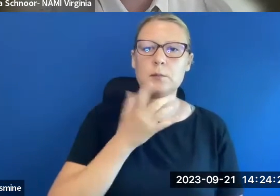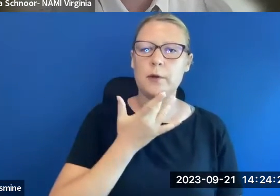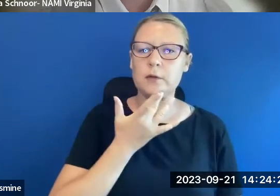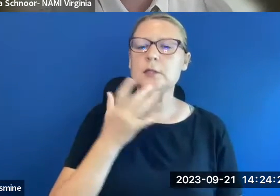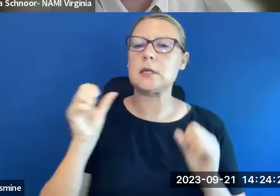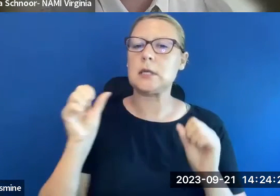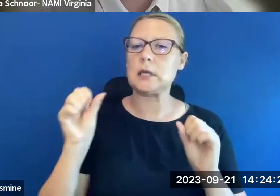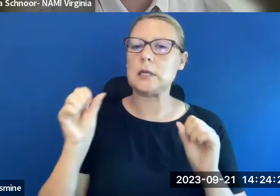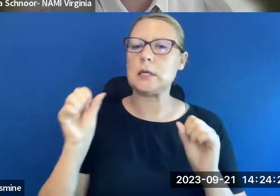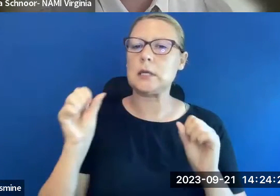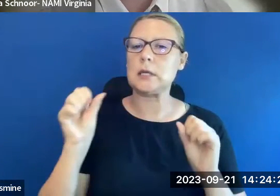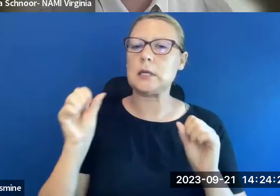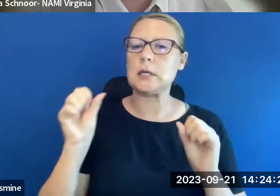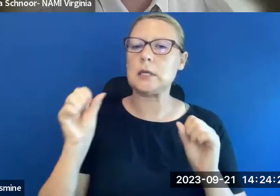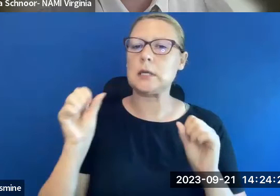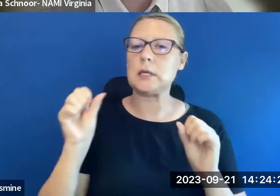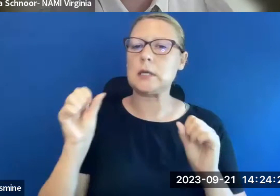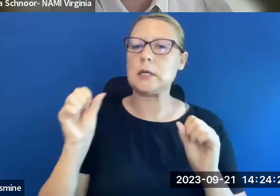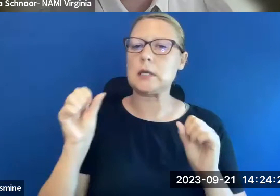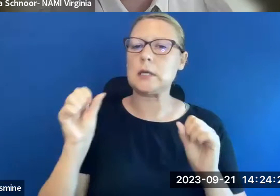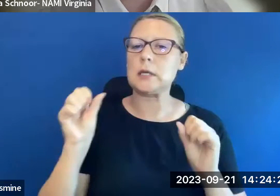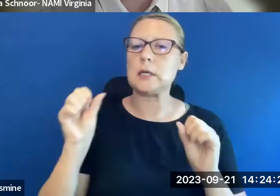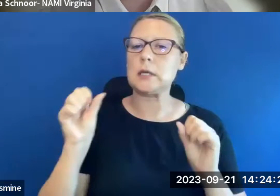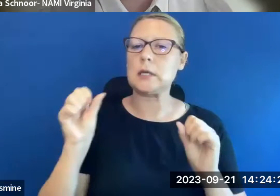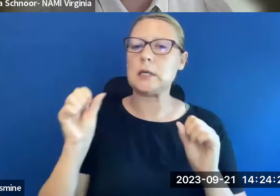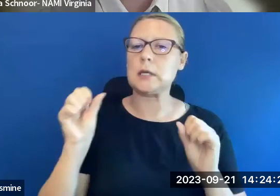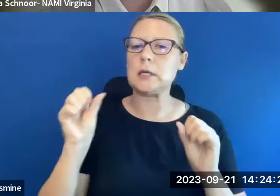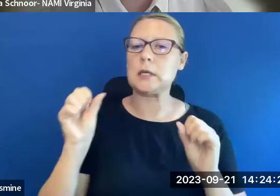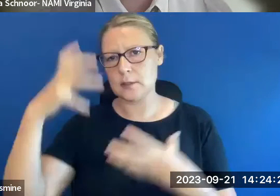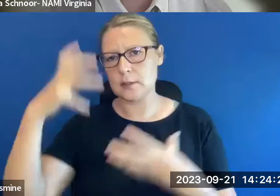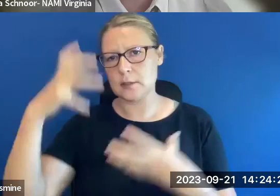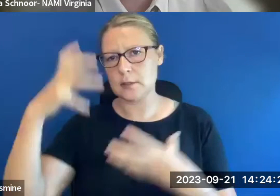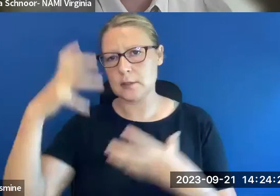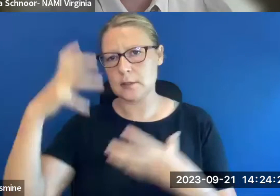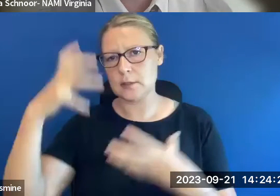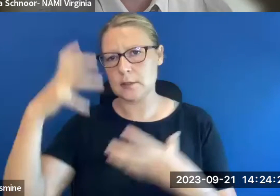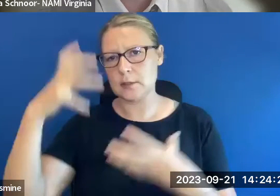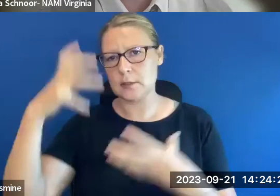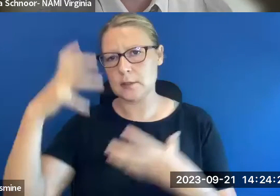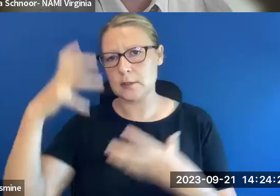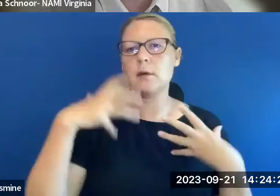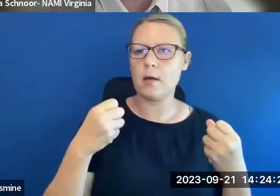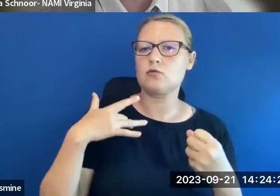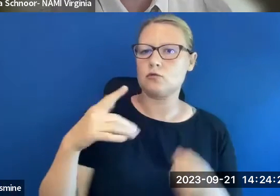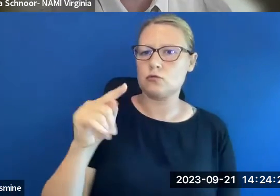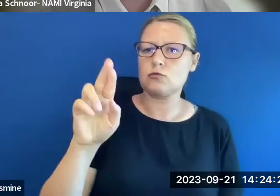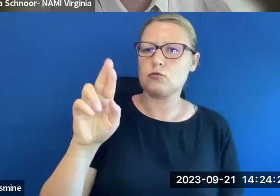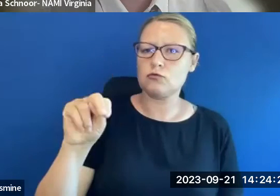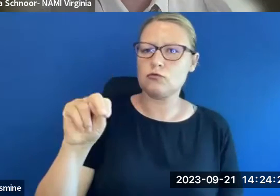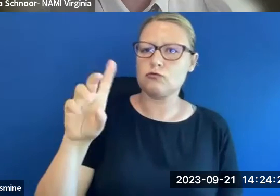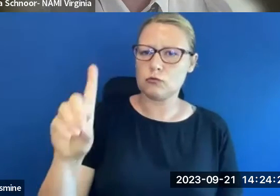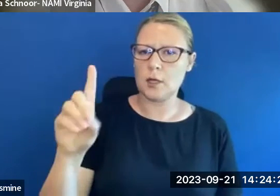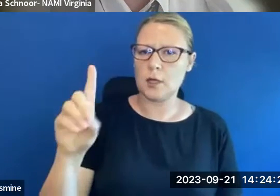sentiment and legislation across the country, have you noticed a change in the mental health trends for this specific population here in Virginia?